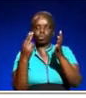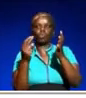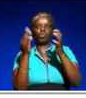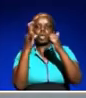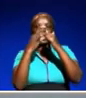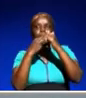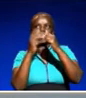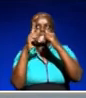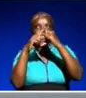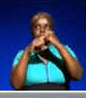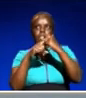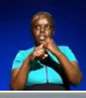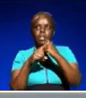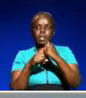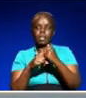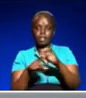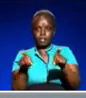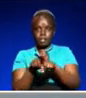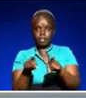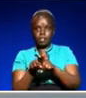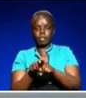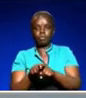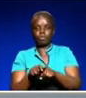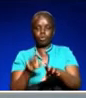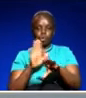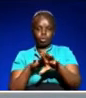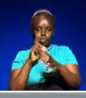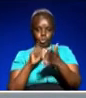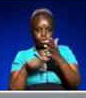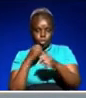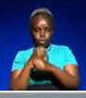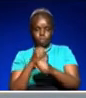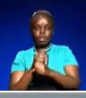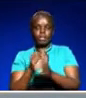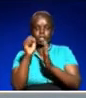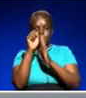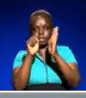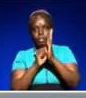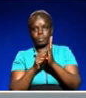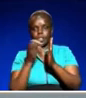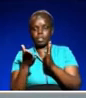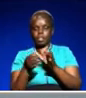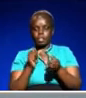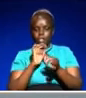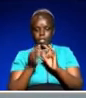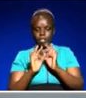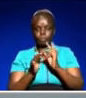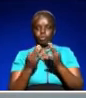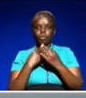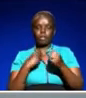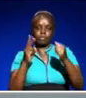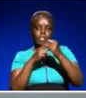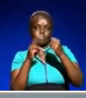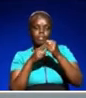8.286. This is similar to what we usually do in our subjects. Suppose you are taking 7 subjects in your